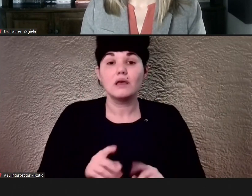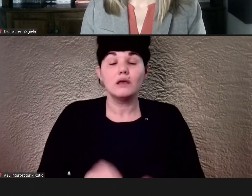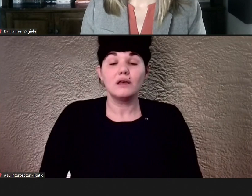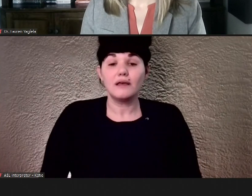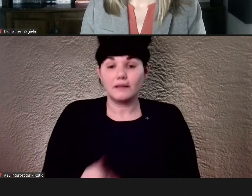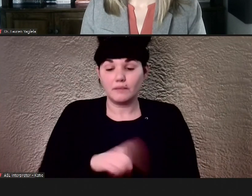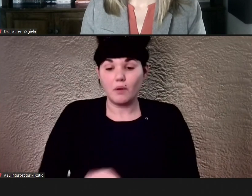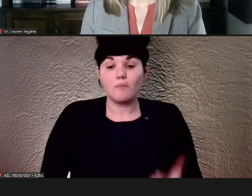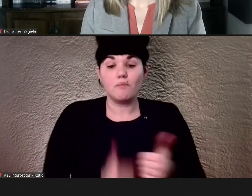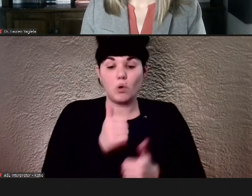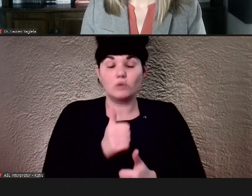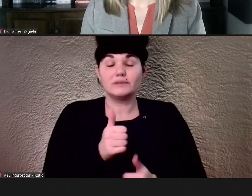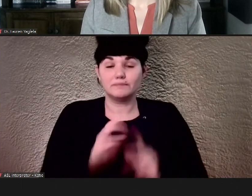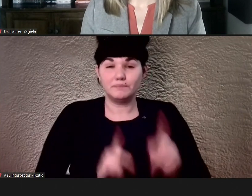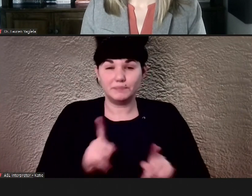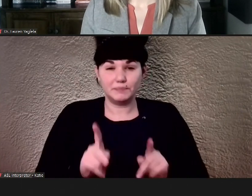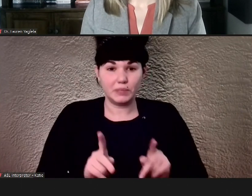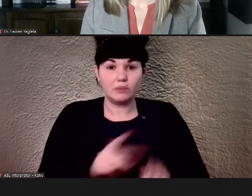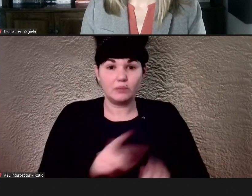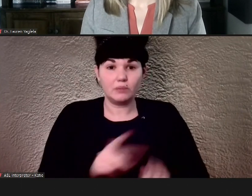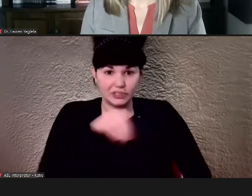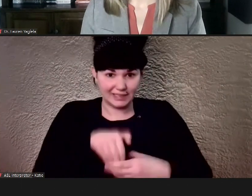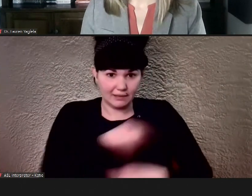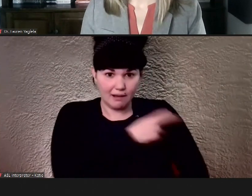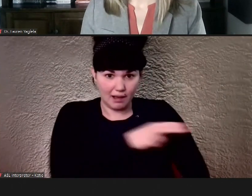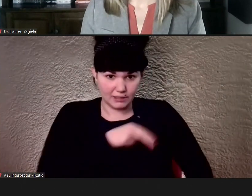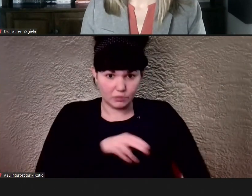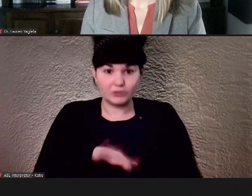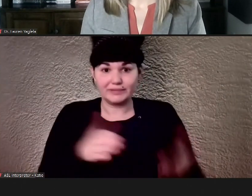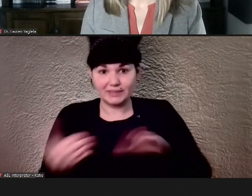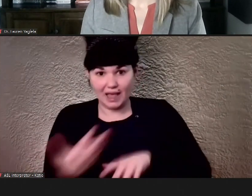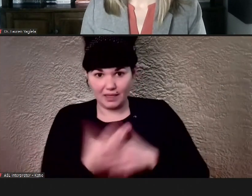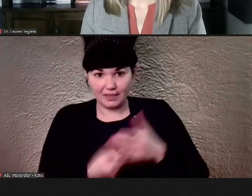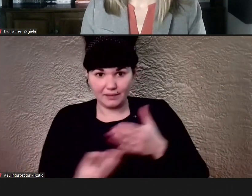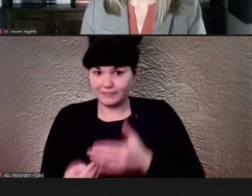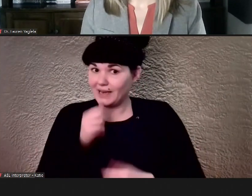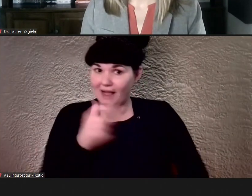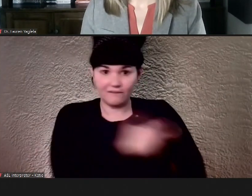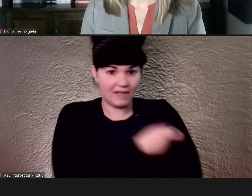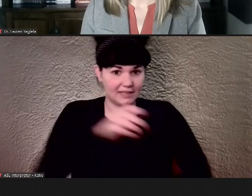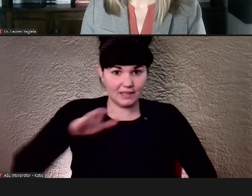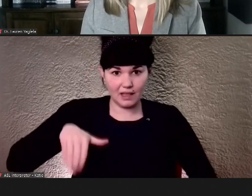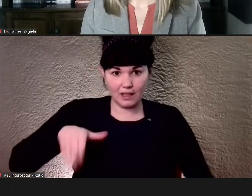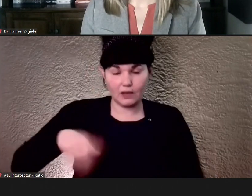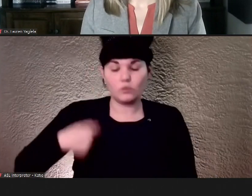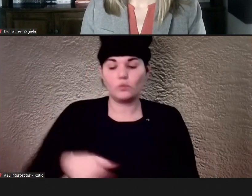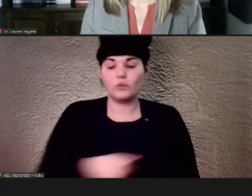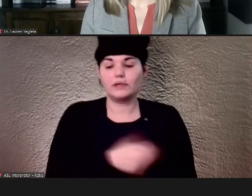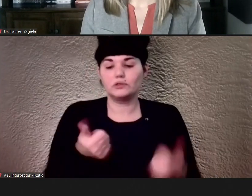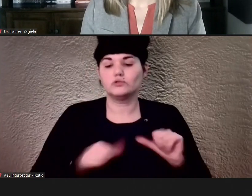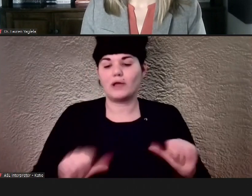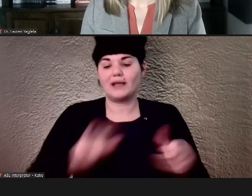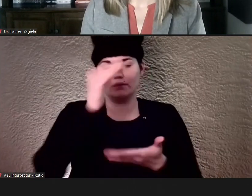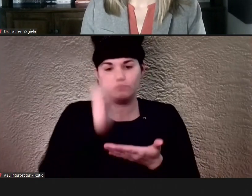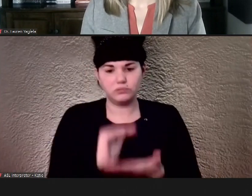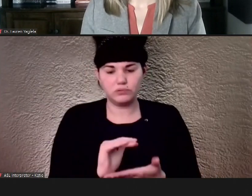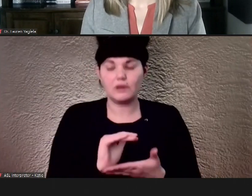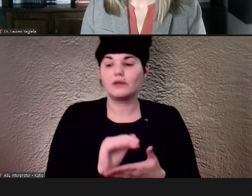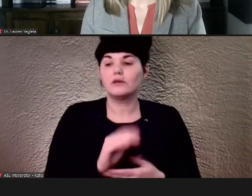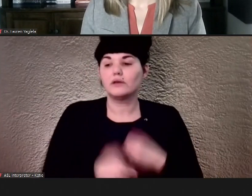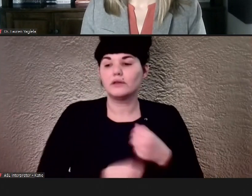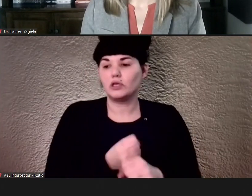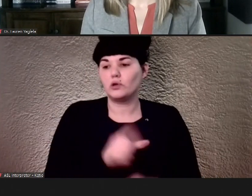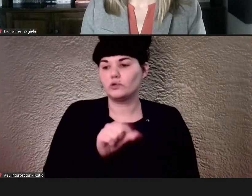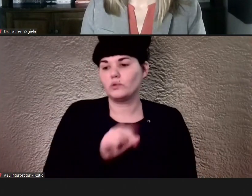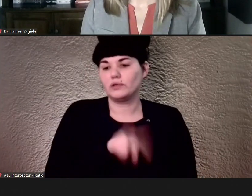and deaths. Our actions to address these increased cases and drive trends down in 2022